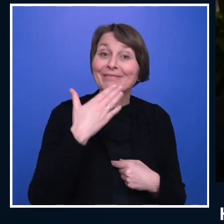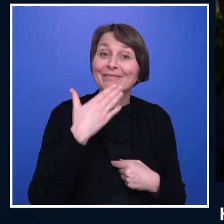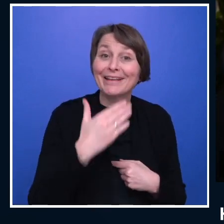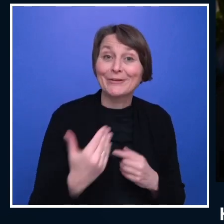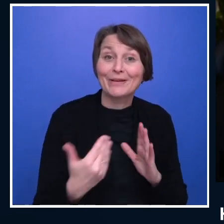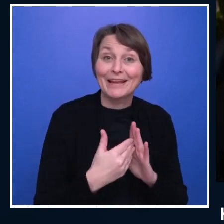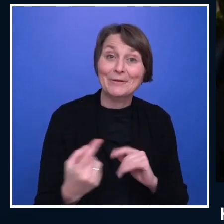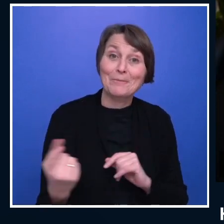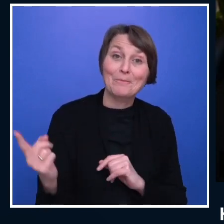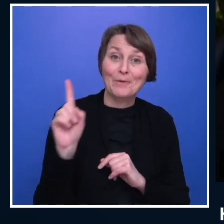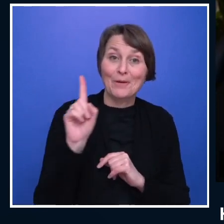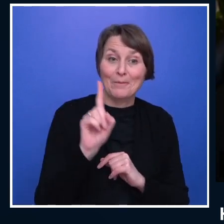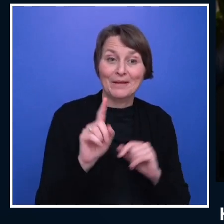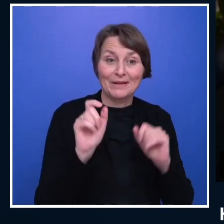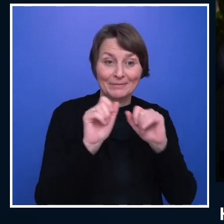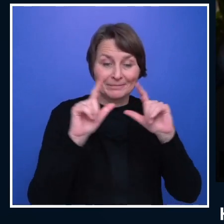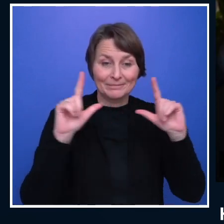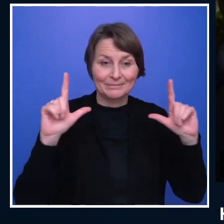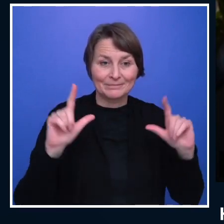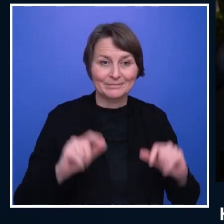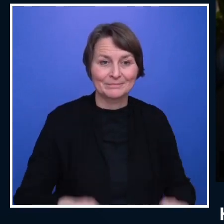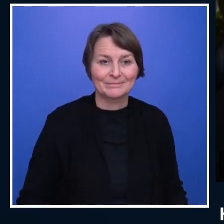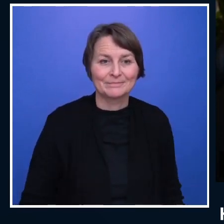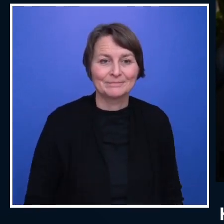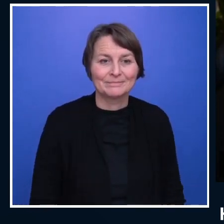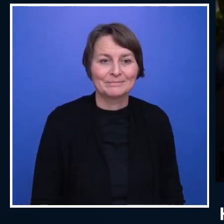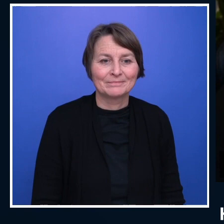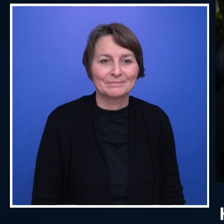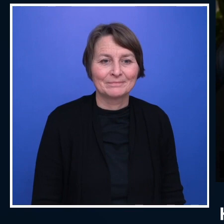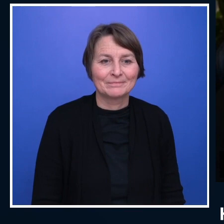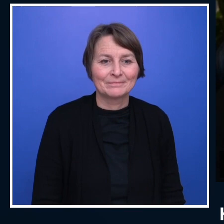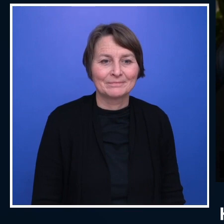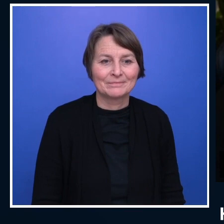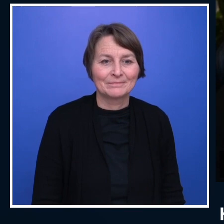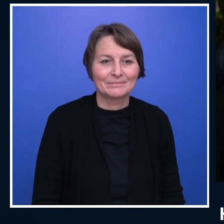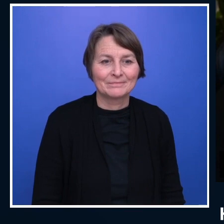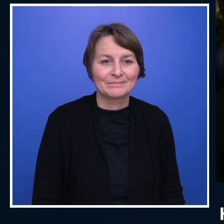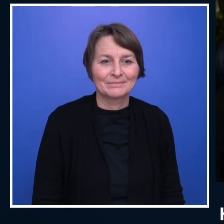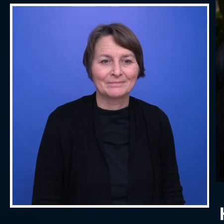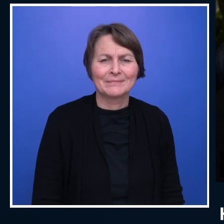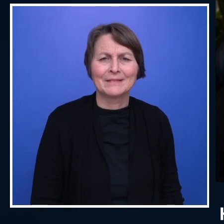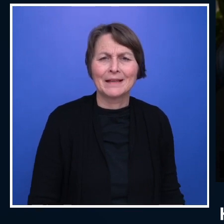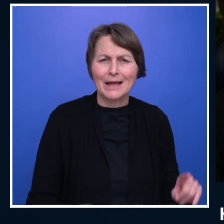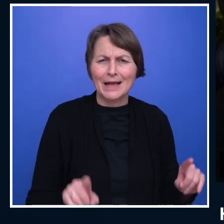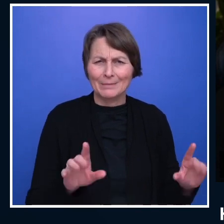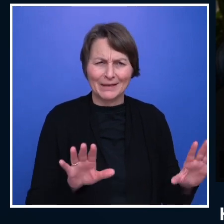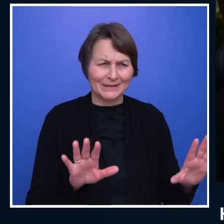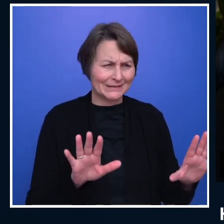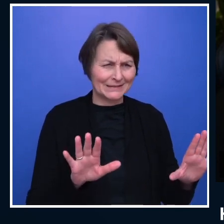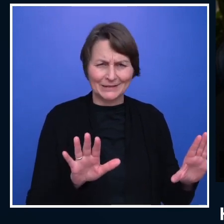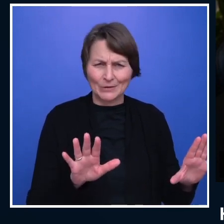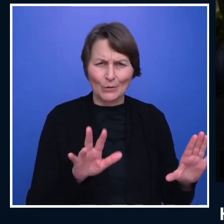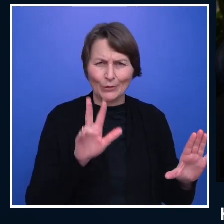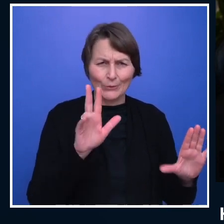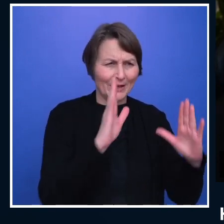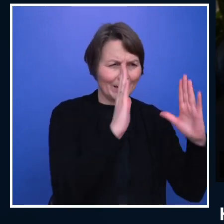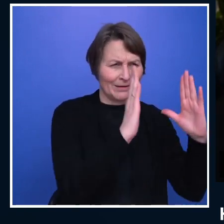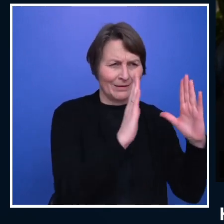I'm learning about your three. I see we have three people in a row. There we go. I'll move my